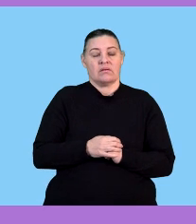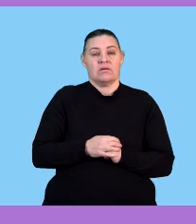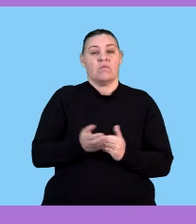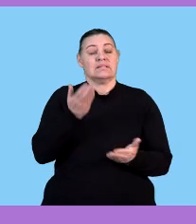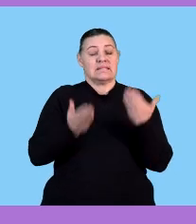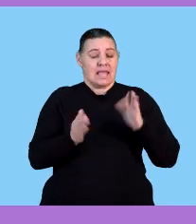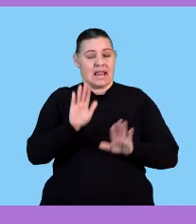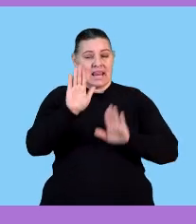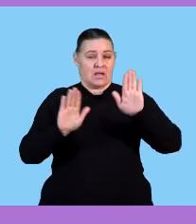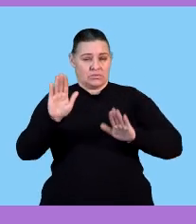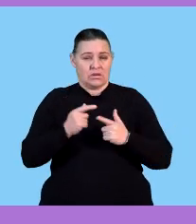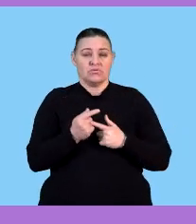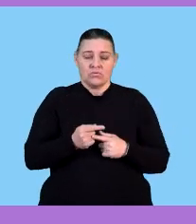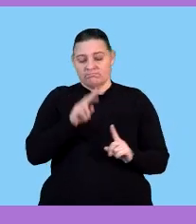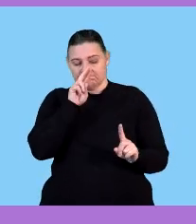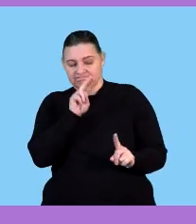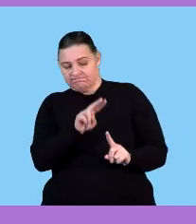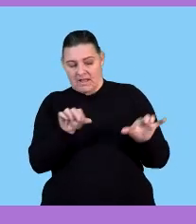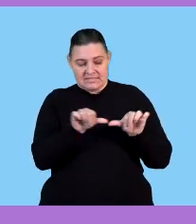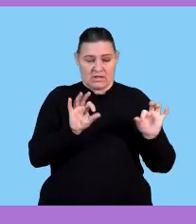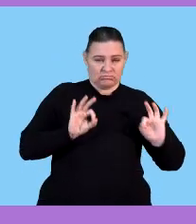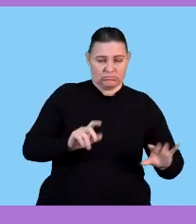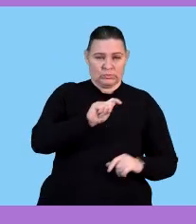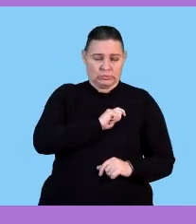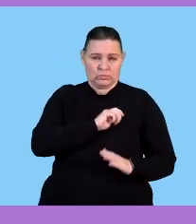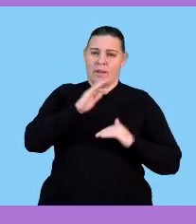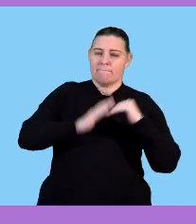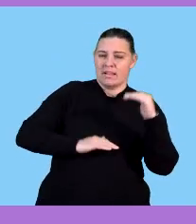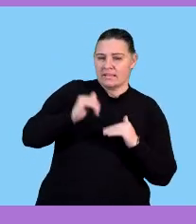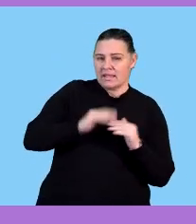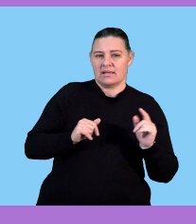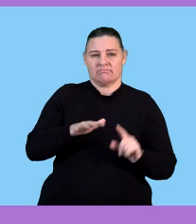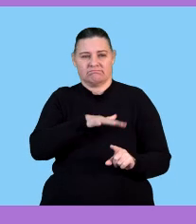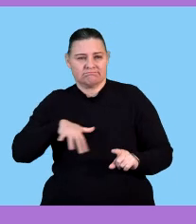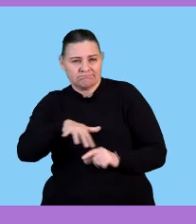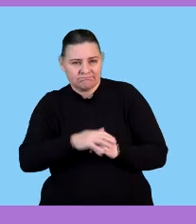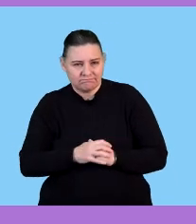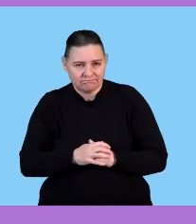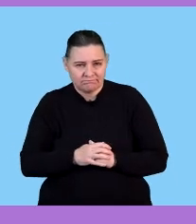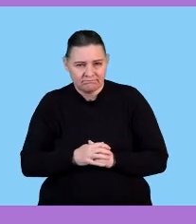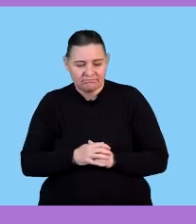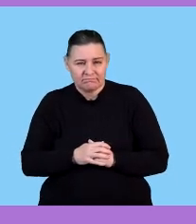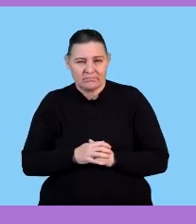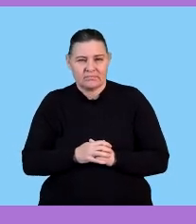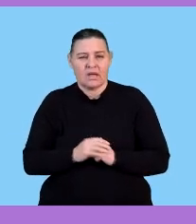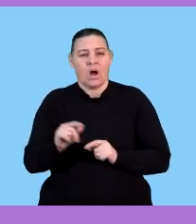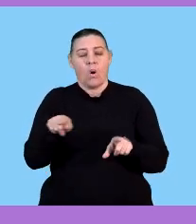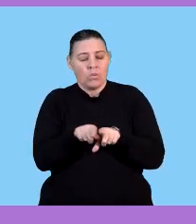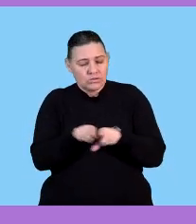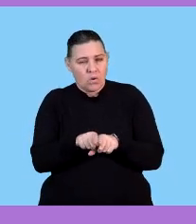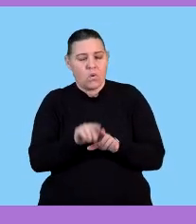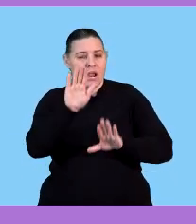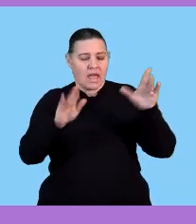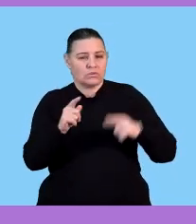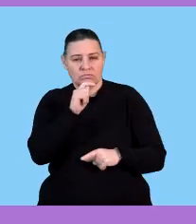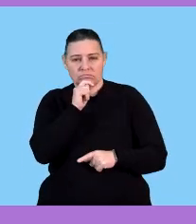use scale in layouts to read the actual sizes of buildings and fields and those kinds of things. We can also